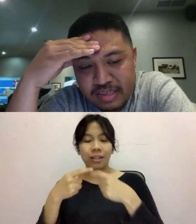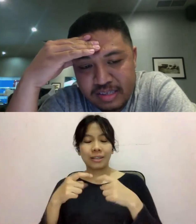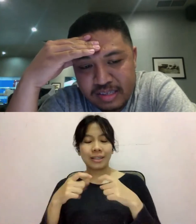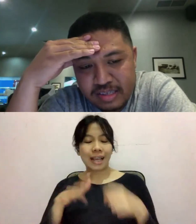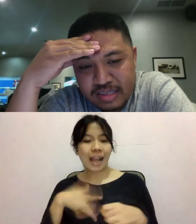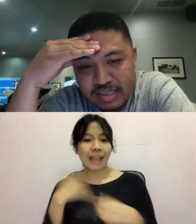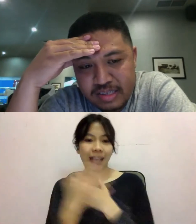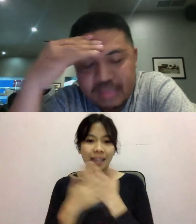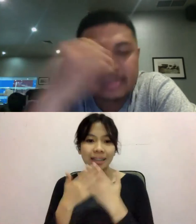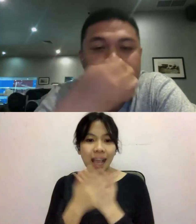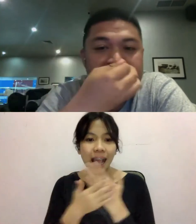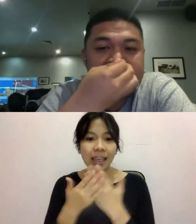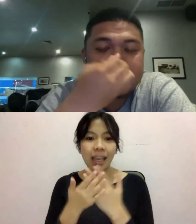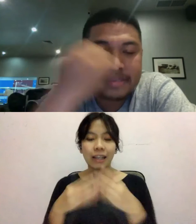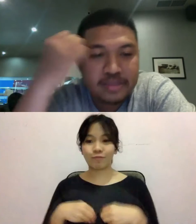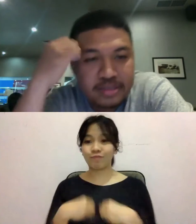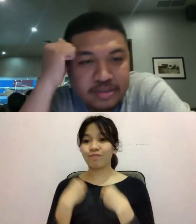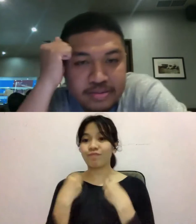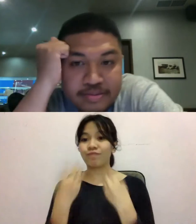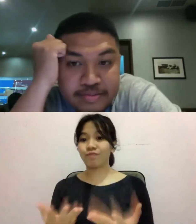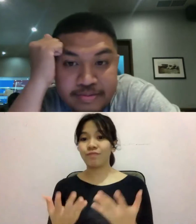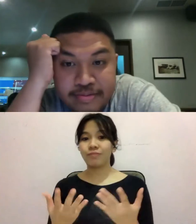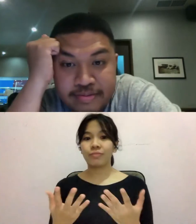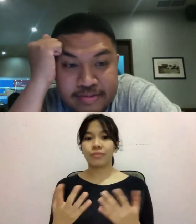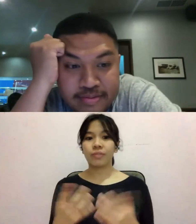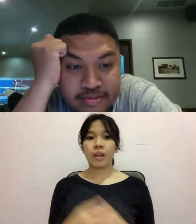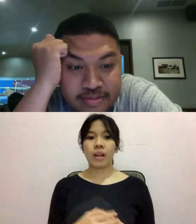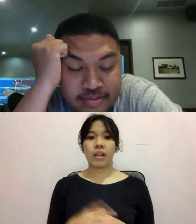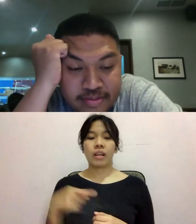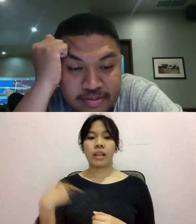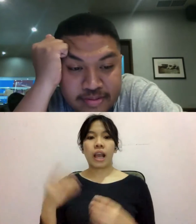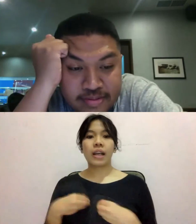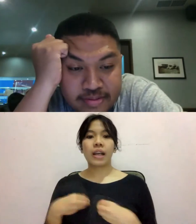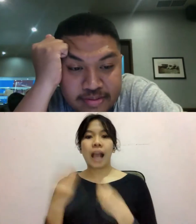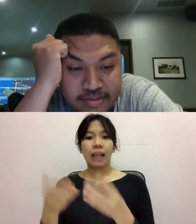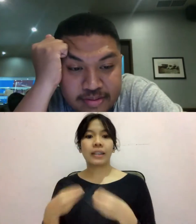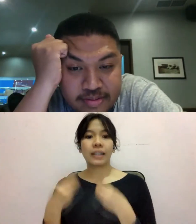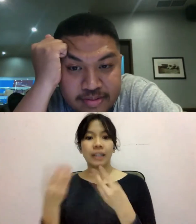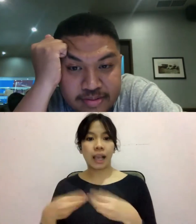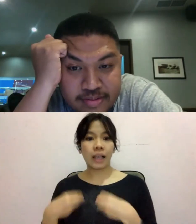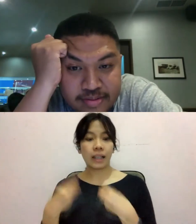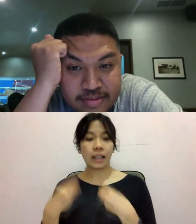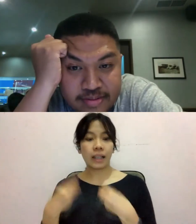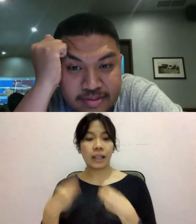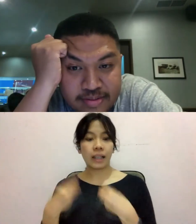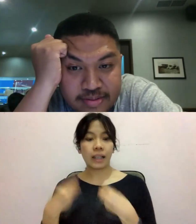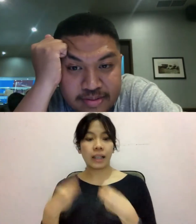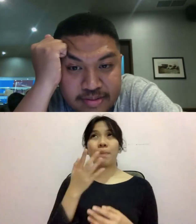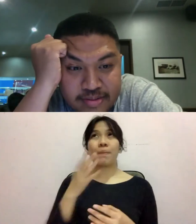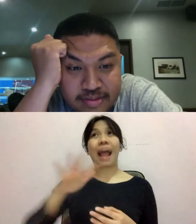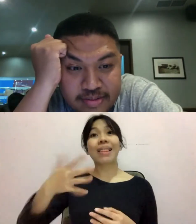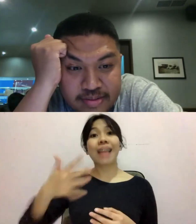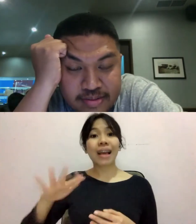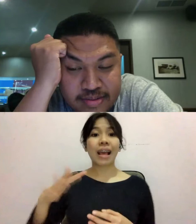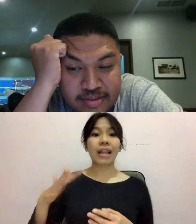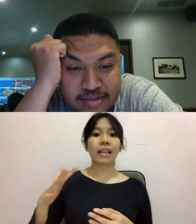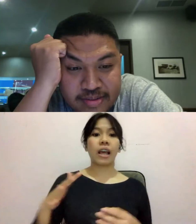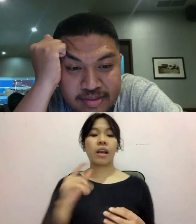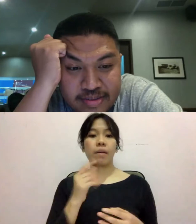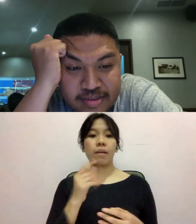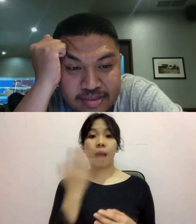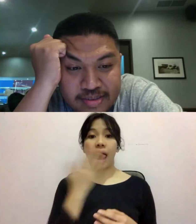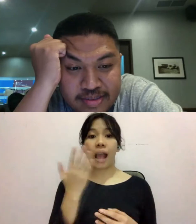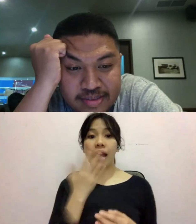that up? Yeah, sure, definitely. Because in general, love language is a theory